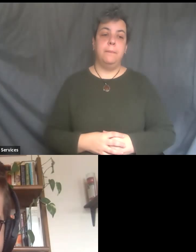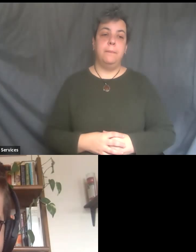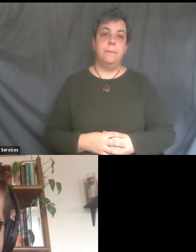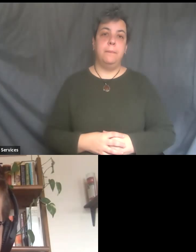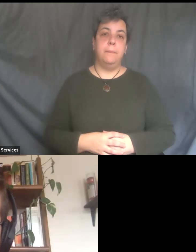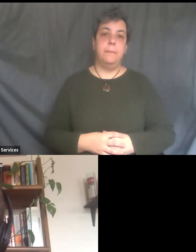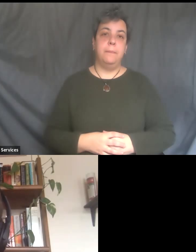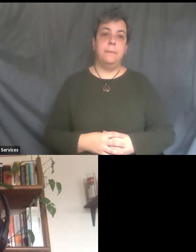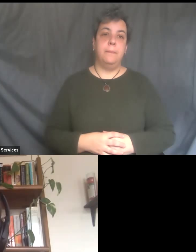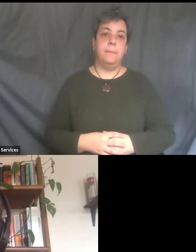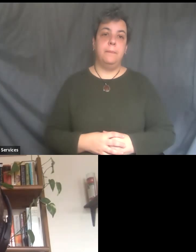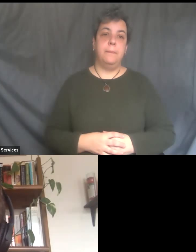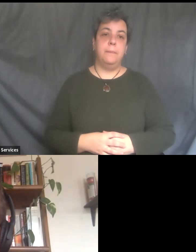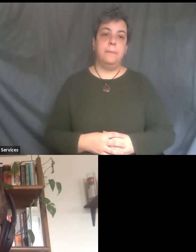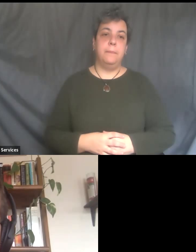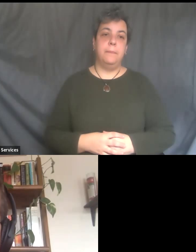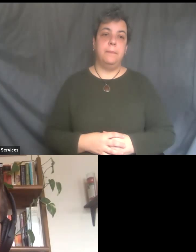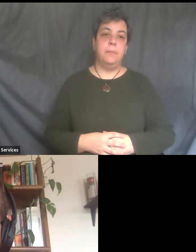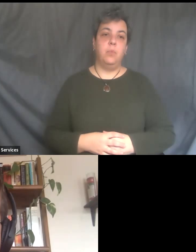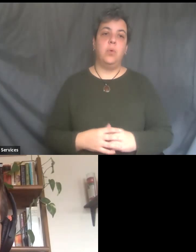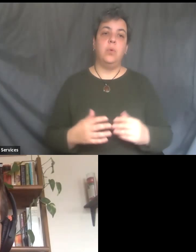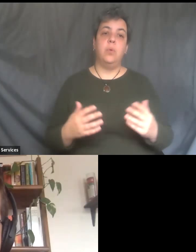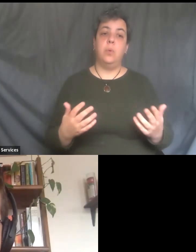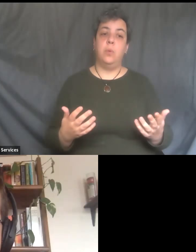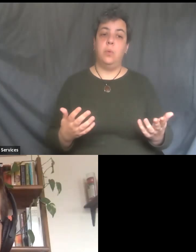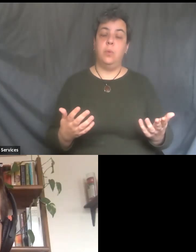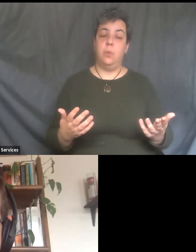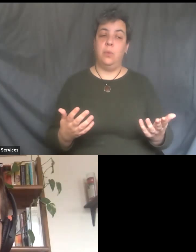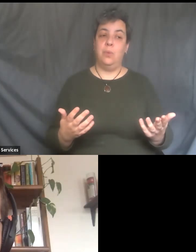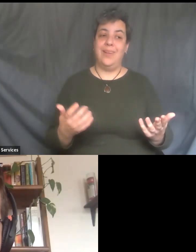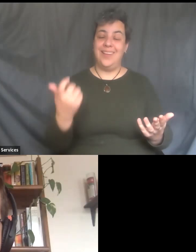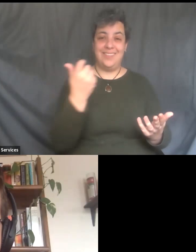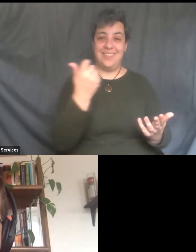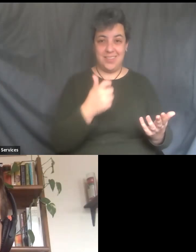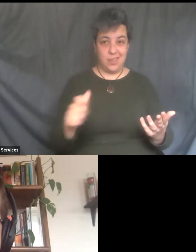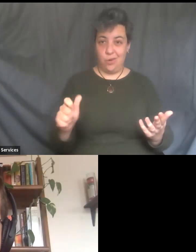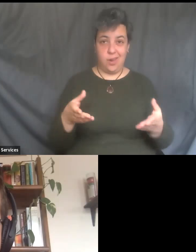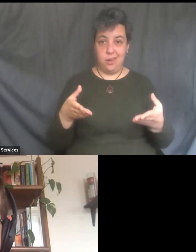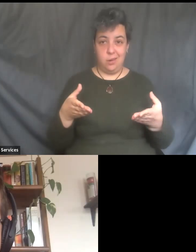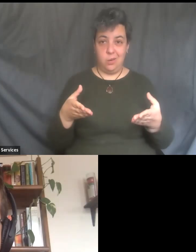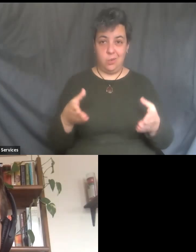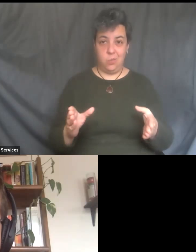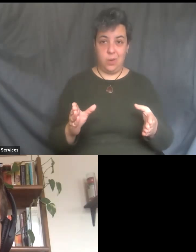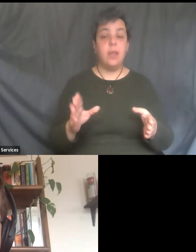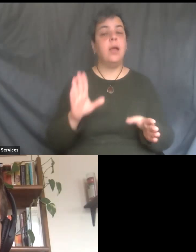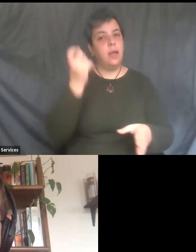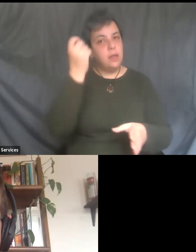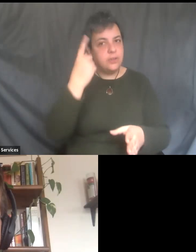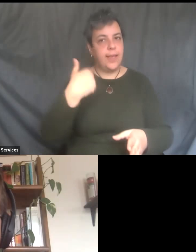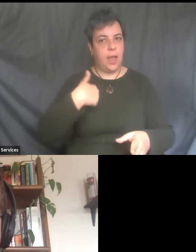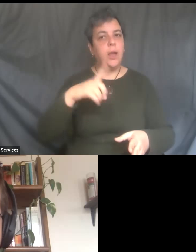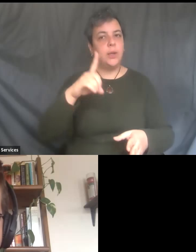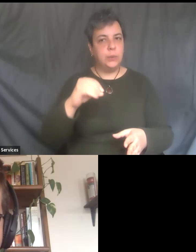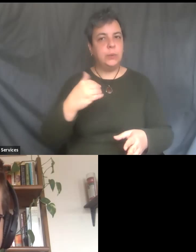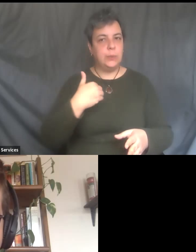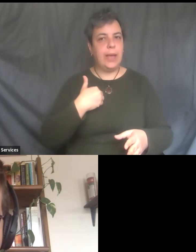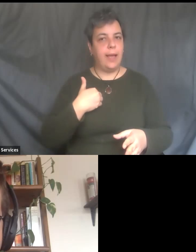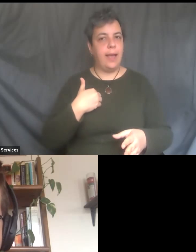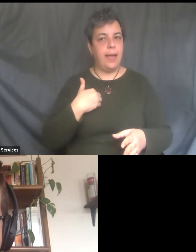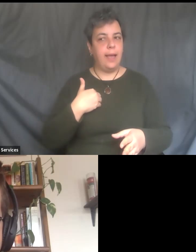And is there a way, although I do have a person